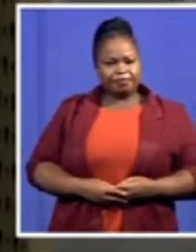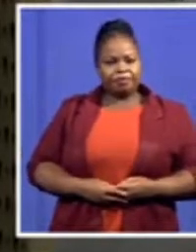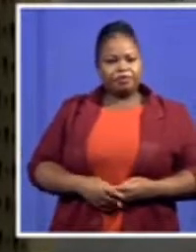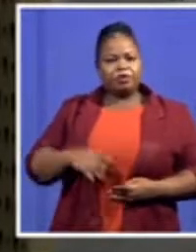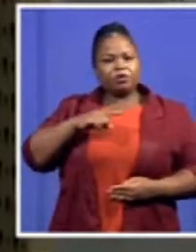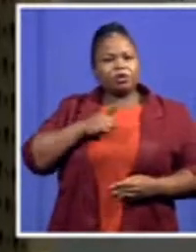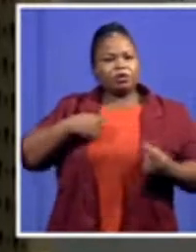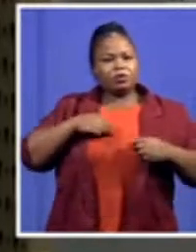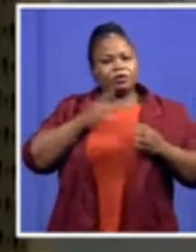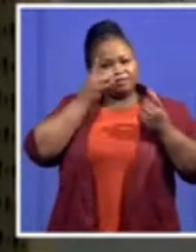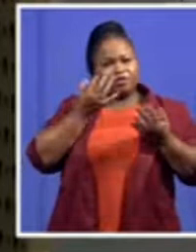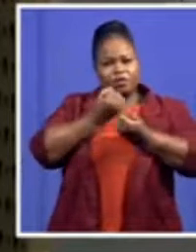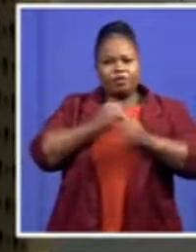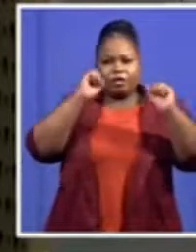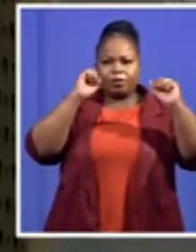successive